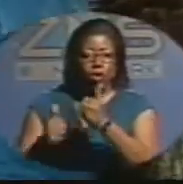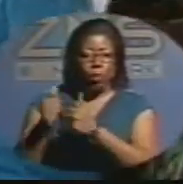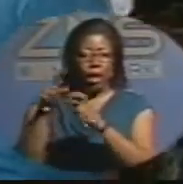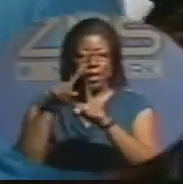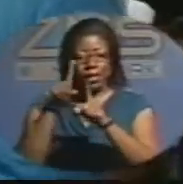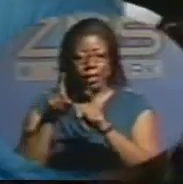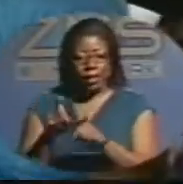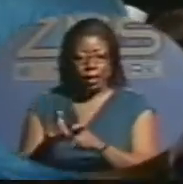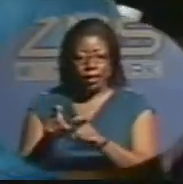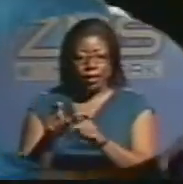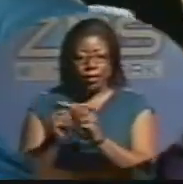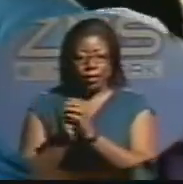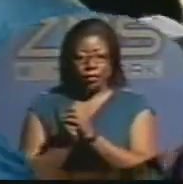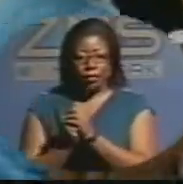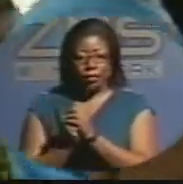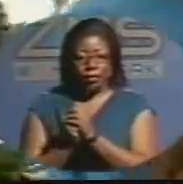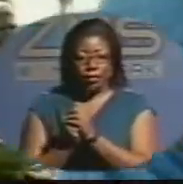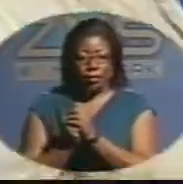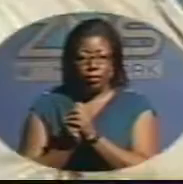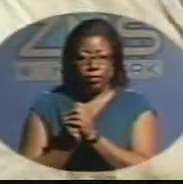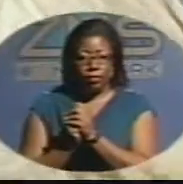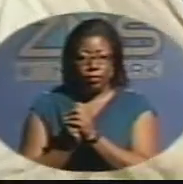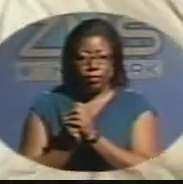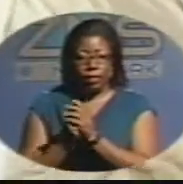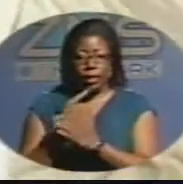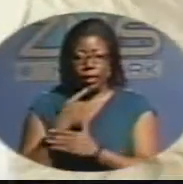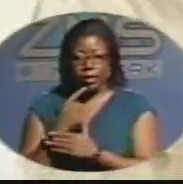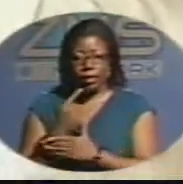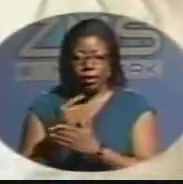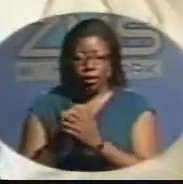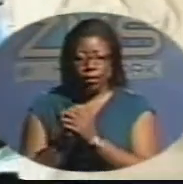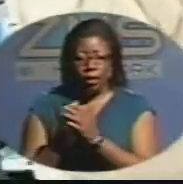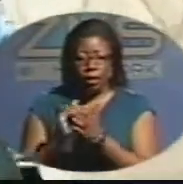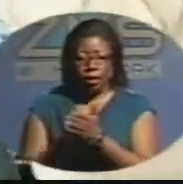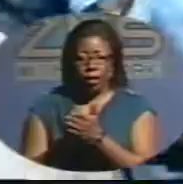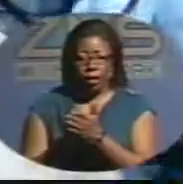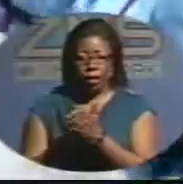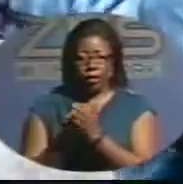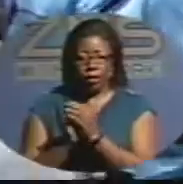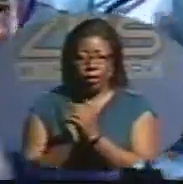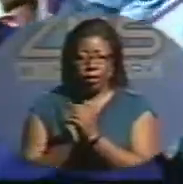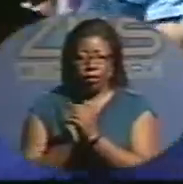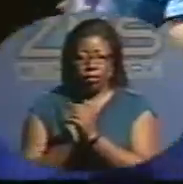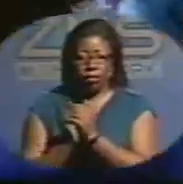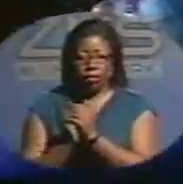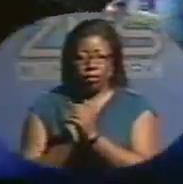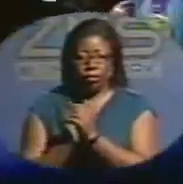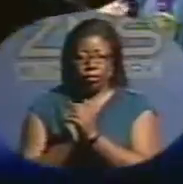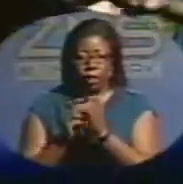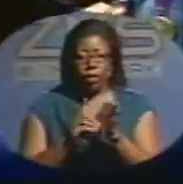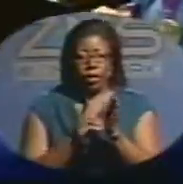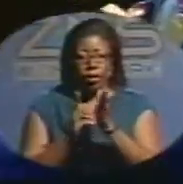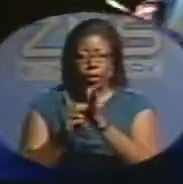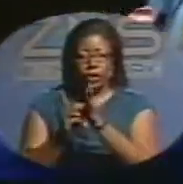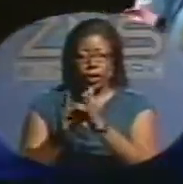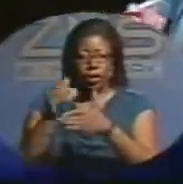of competition is the same example that has to be demonstrated day in and day out